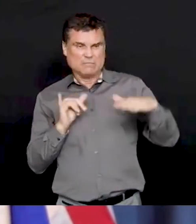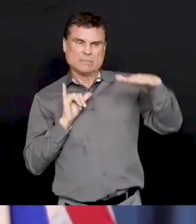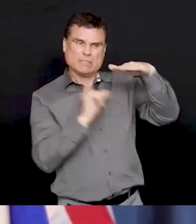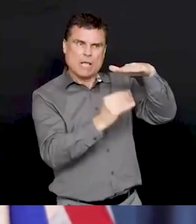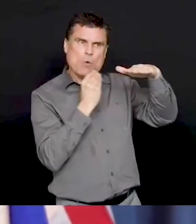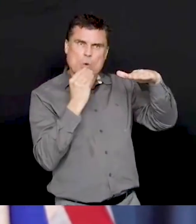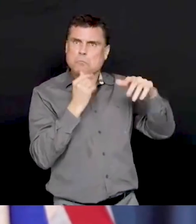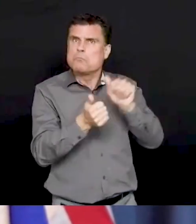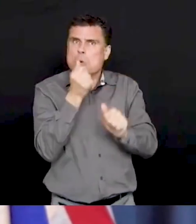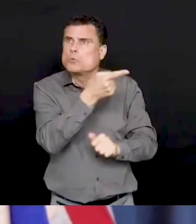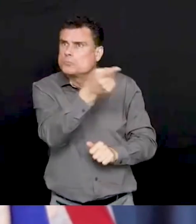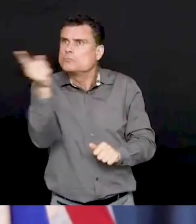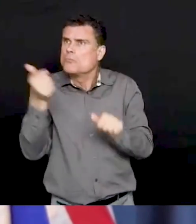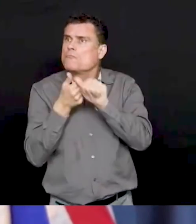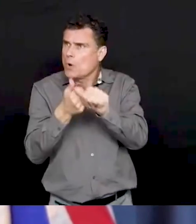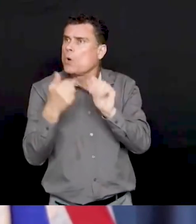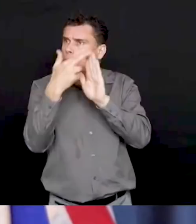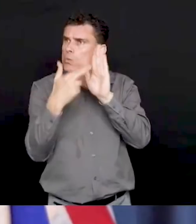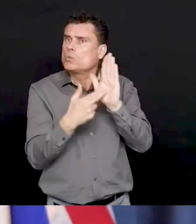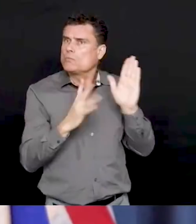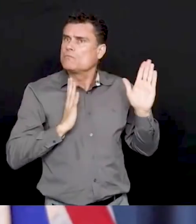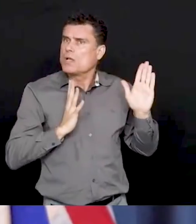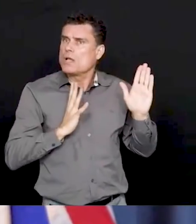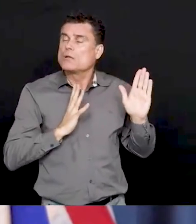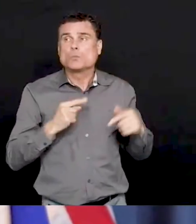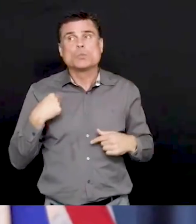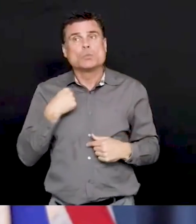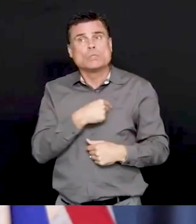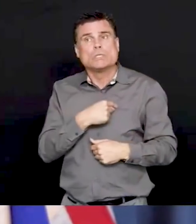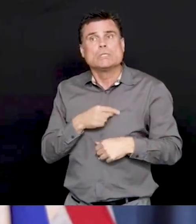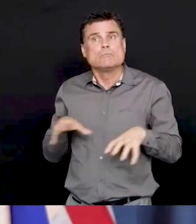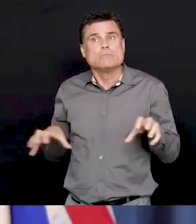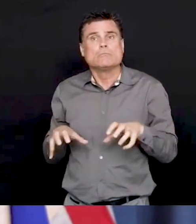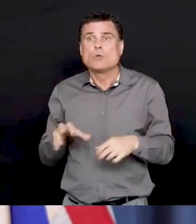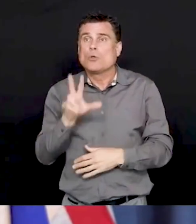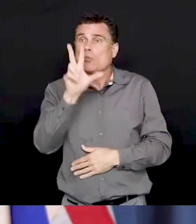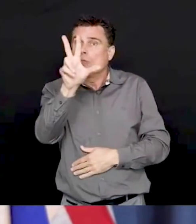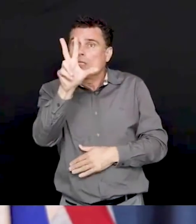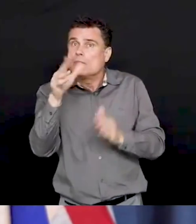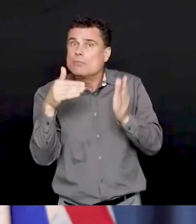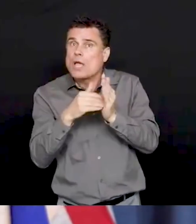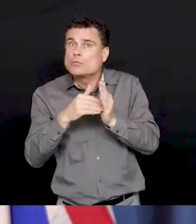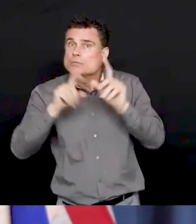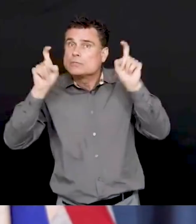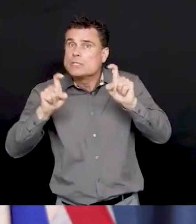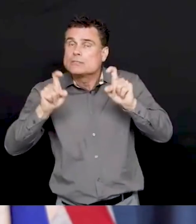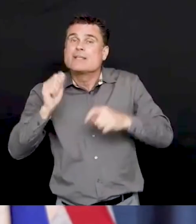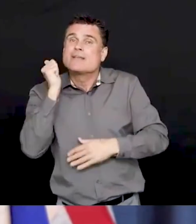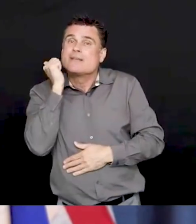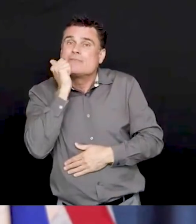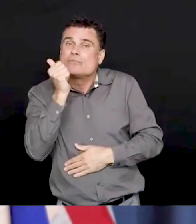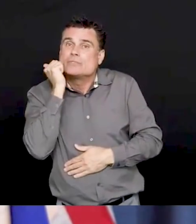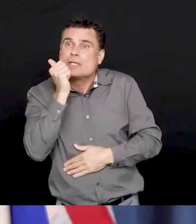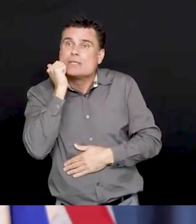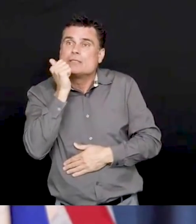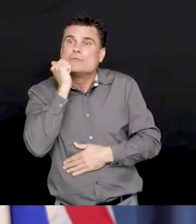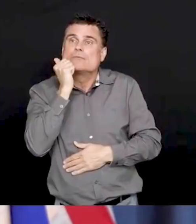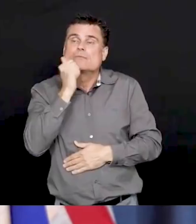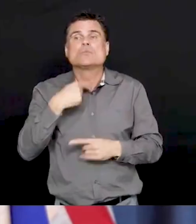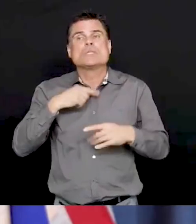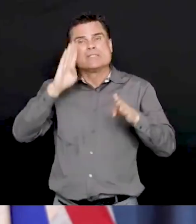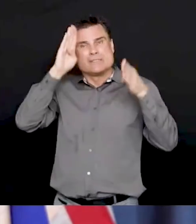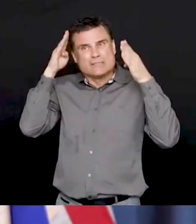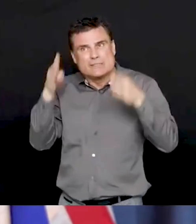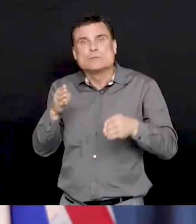day, we're focusing on those most likely to have this disease and those most likely to need health care or hospital